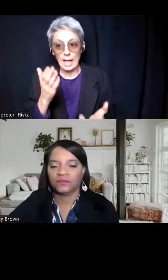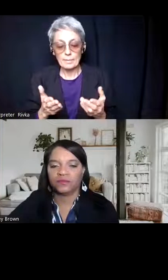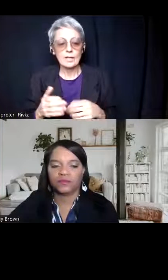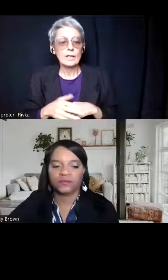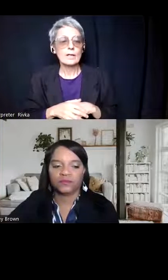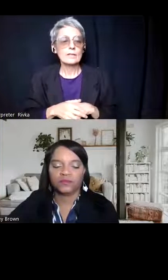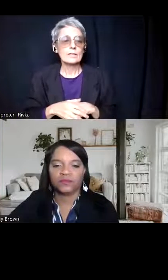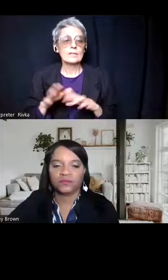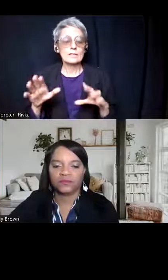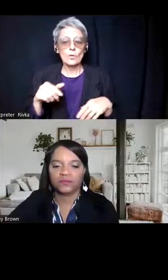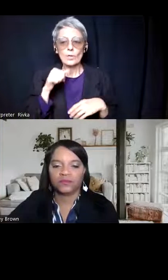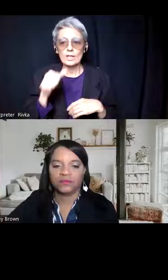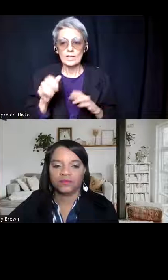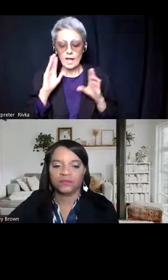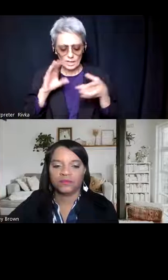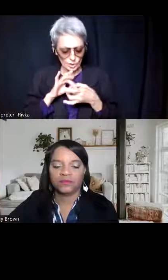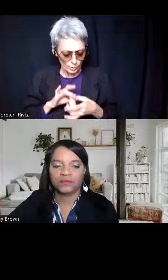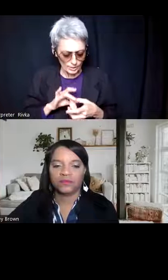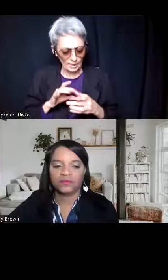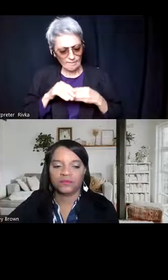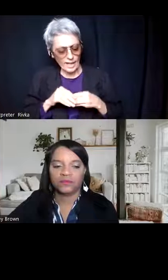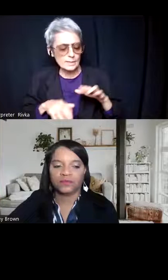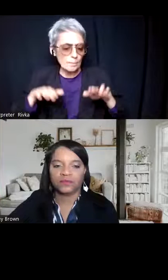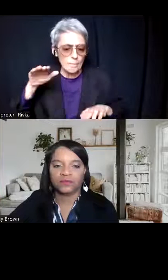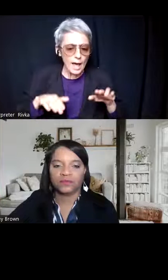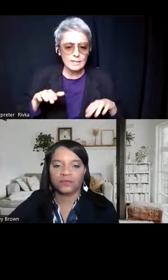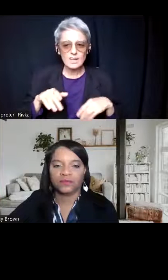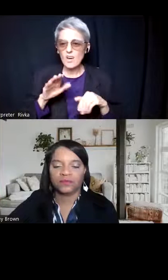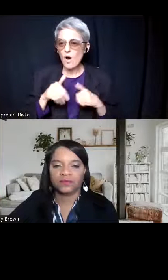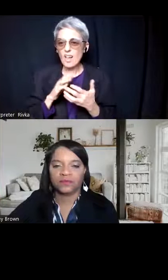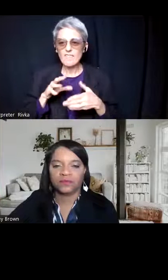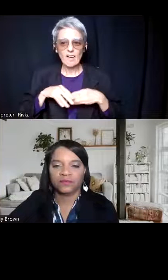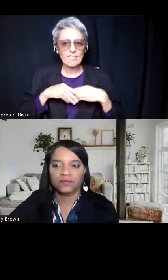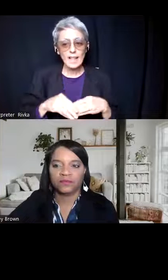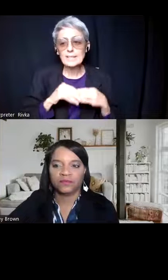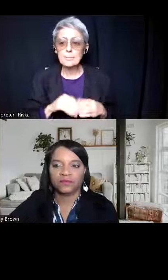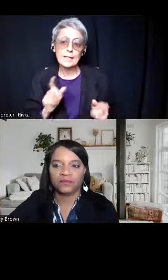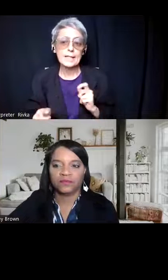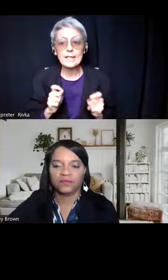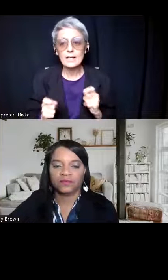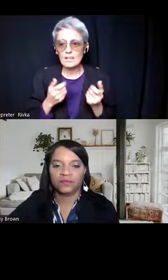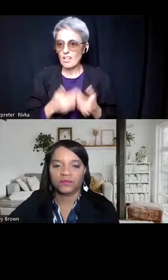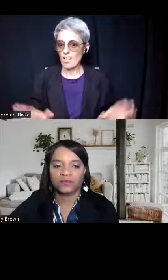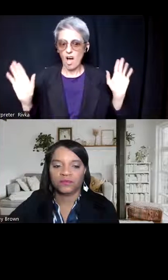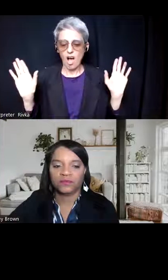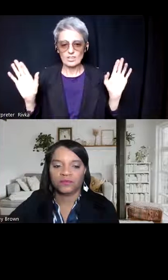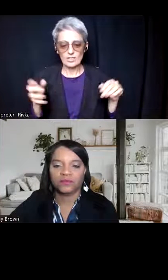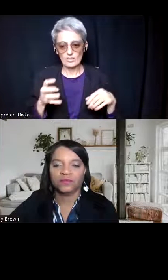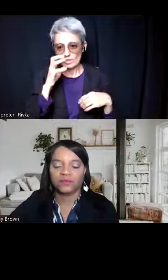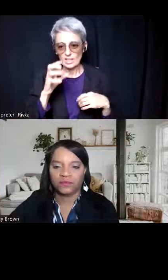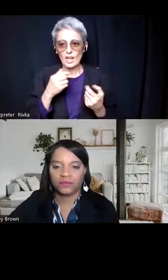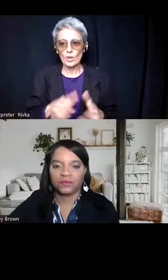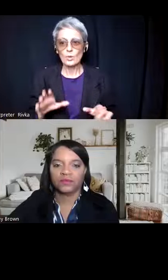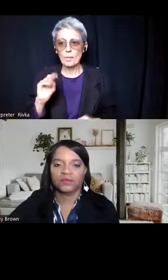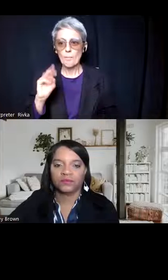and flexible, we can lose all of that flexibility, even lose moral reasoning, and act in ways that are terrifying to